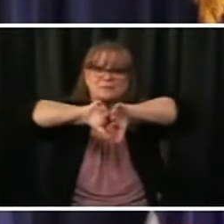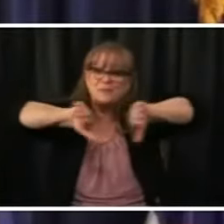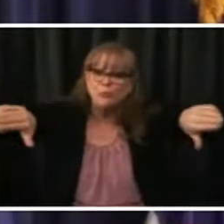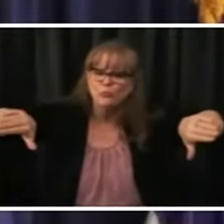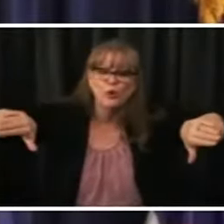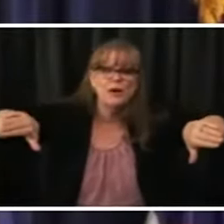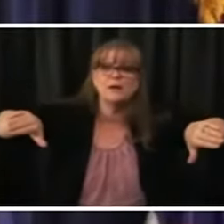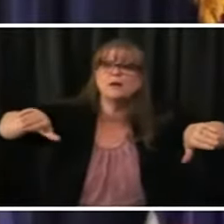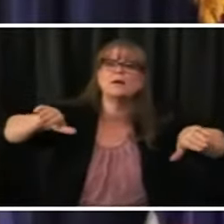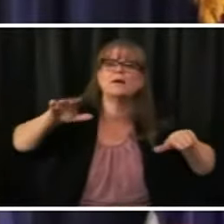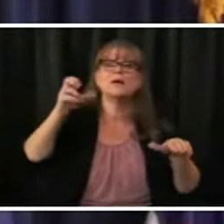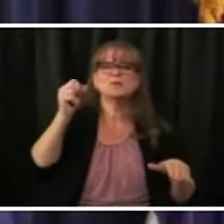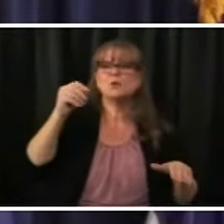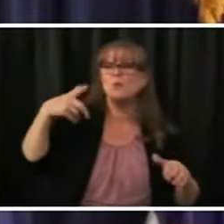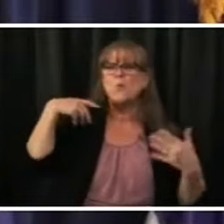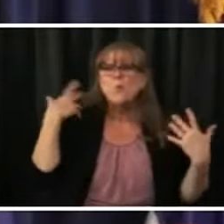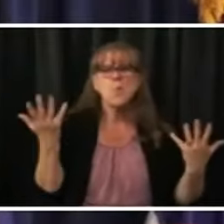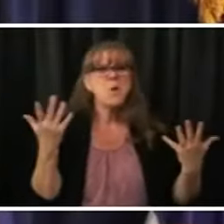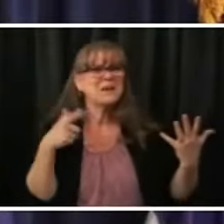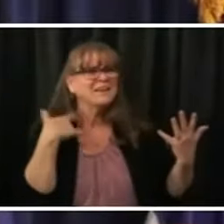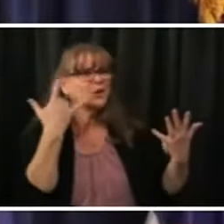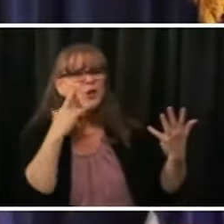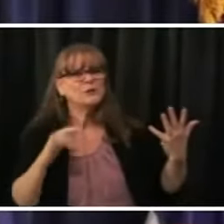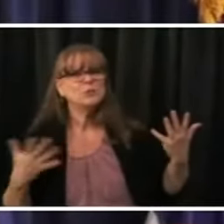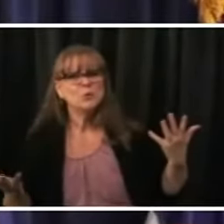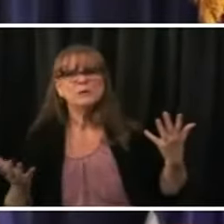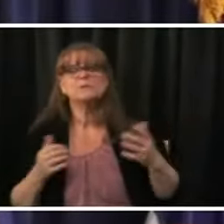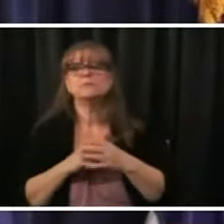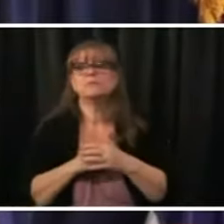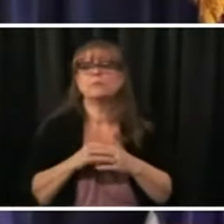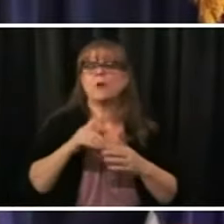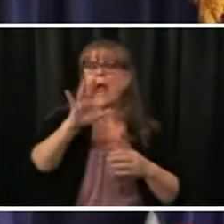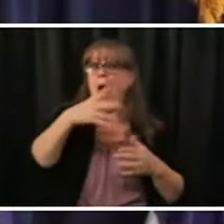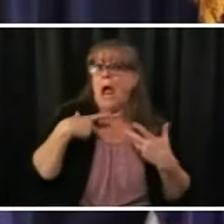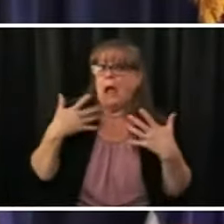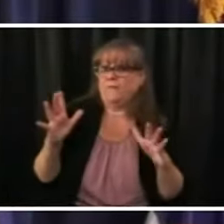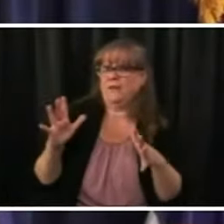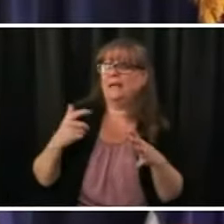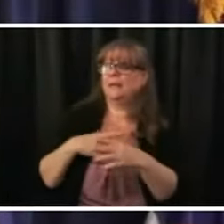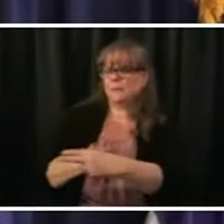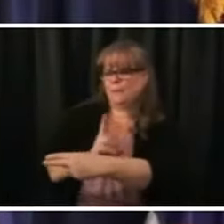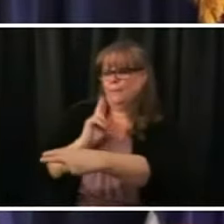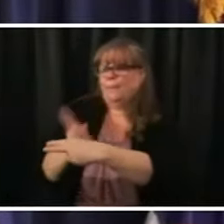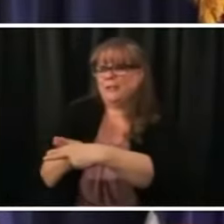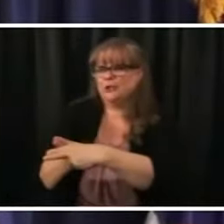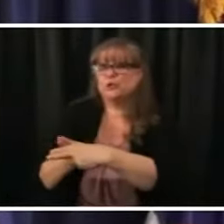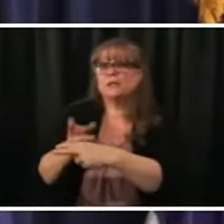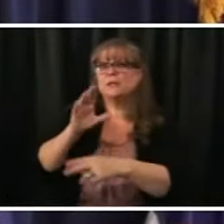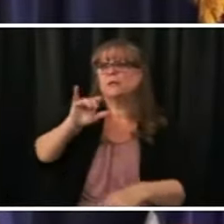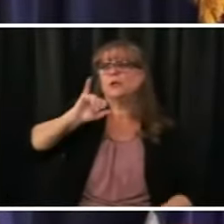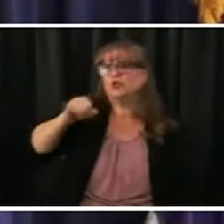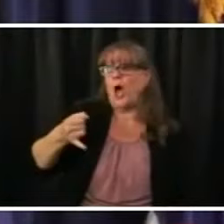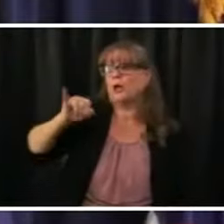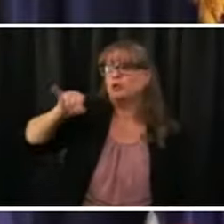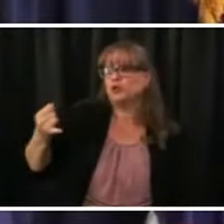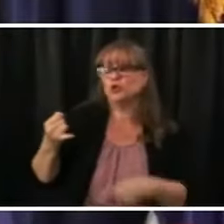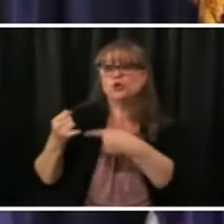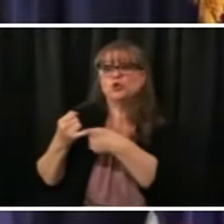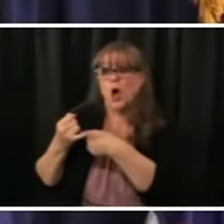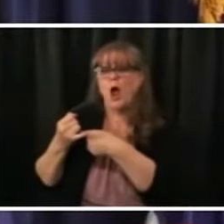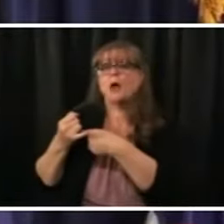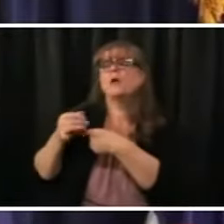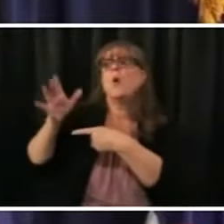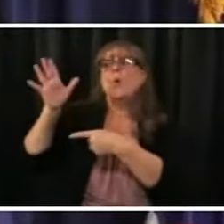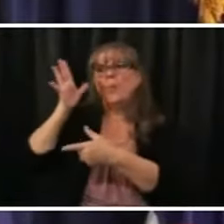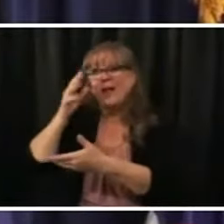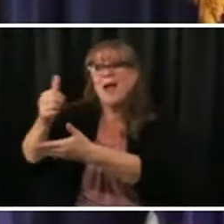third week. So I joined and share that desire to have more knowledge about so that we can plan so that we do have